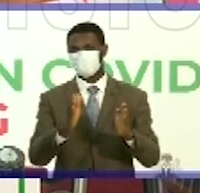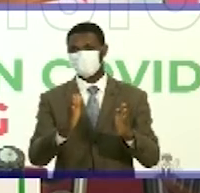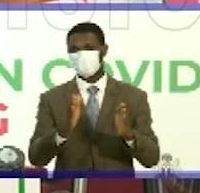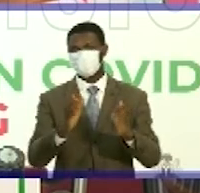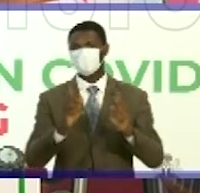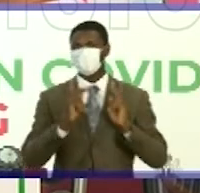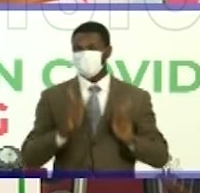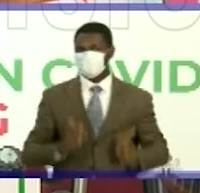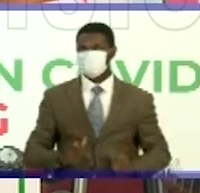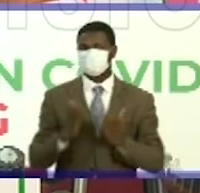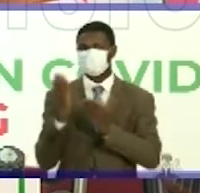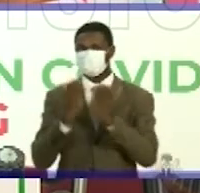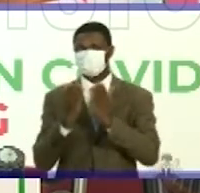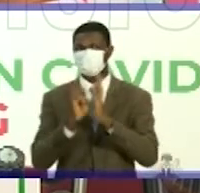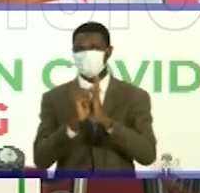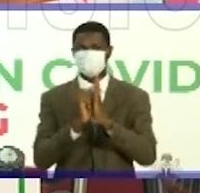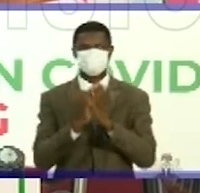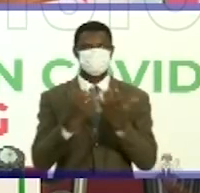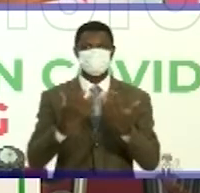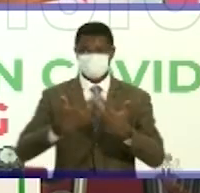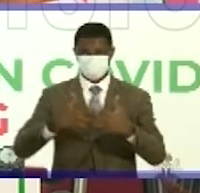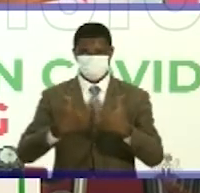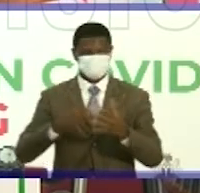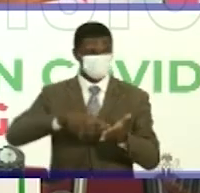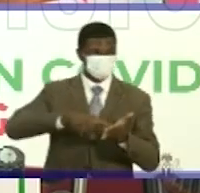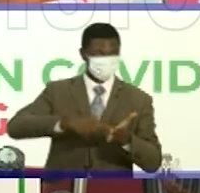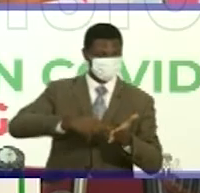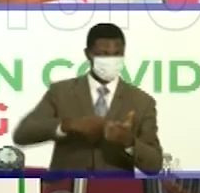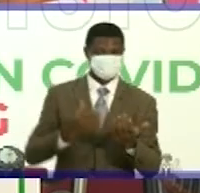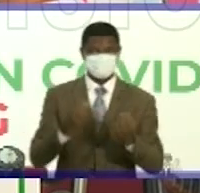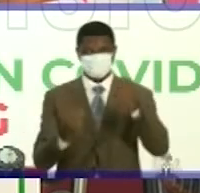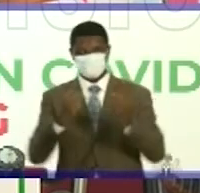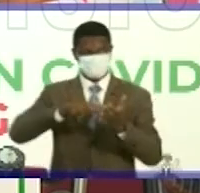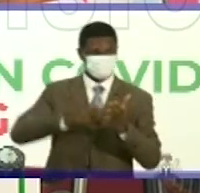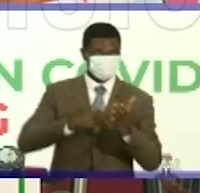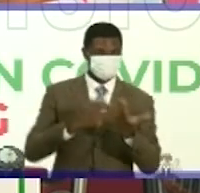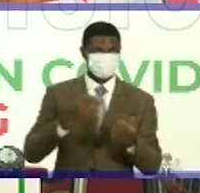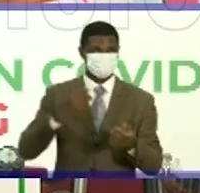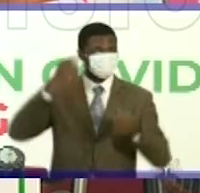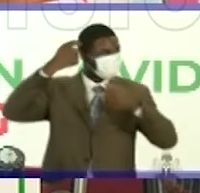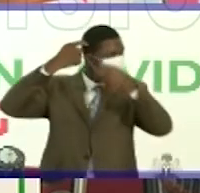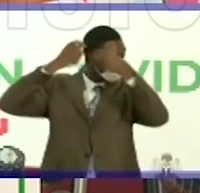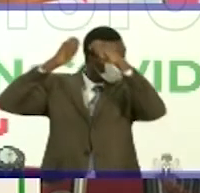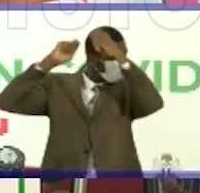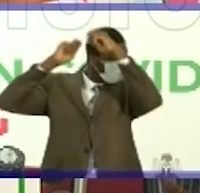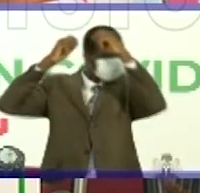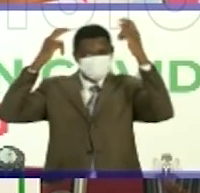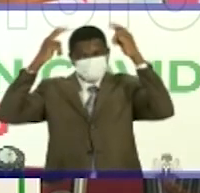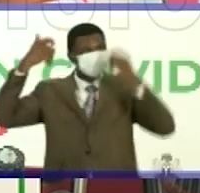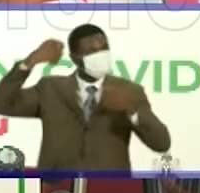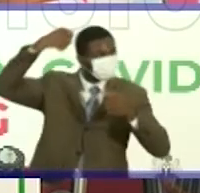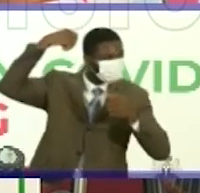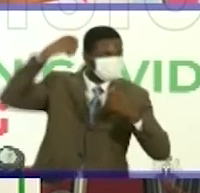personalized services such as mechanics, artisans, hair salons, etc., who own their own workshops